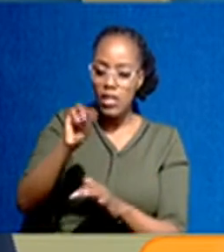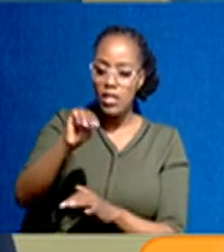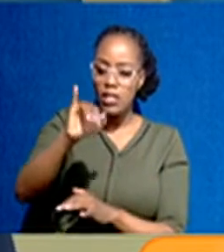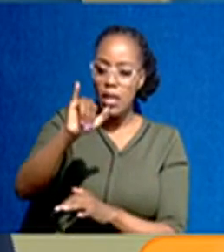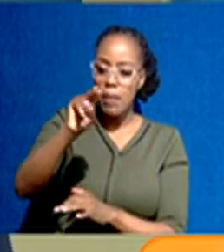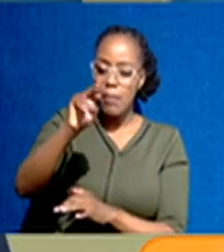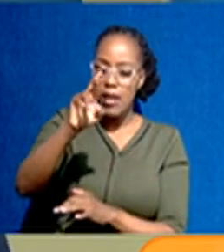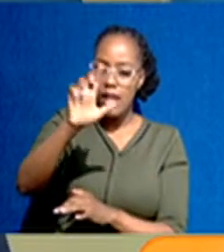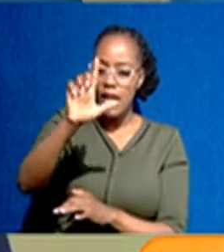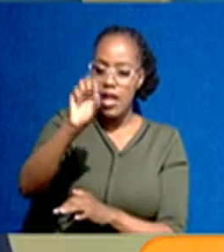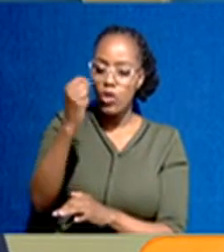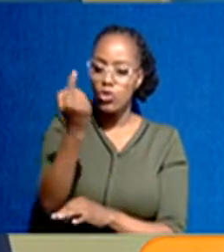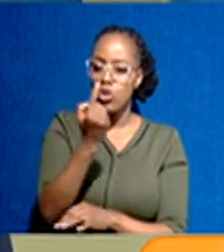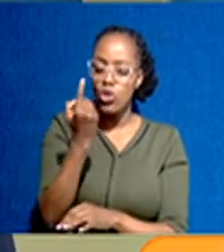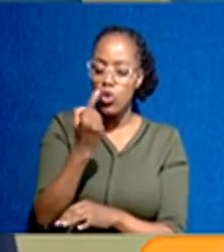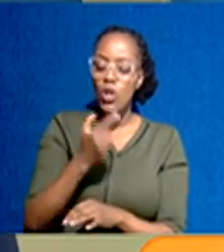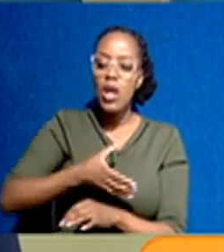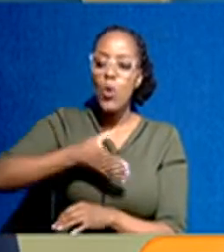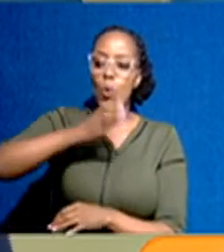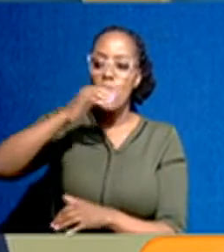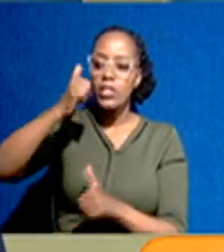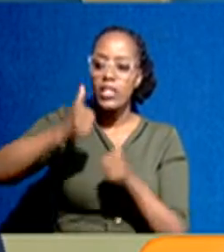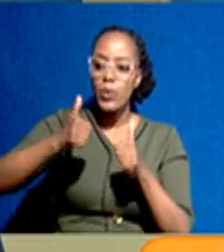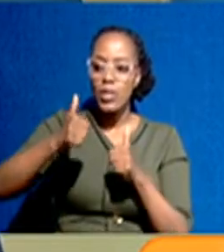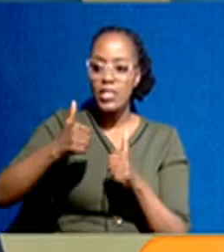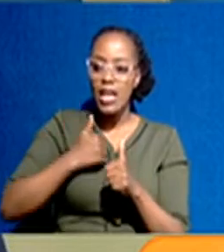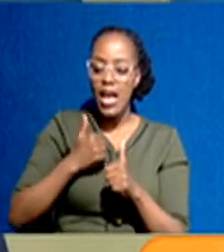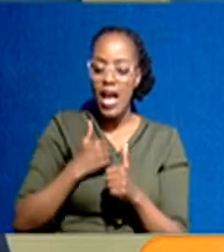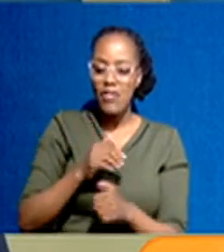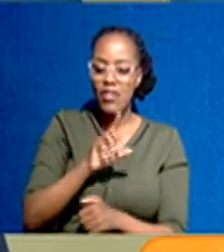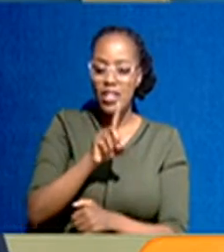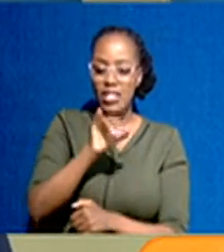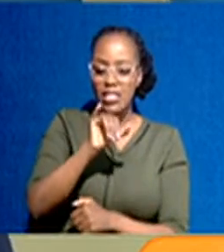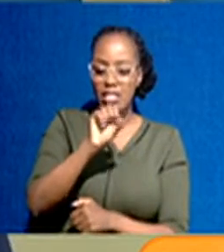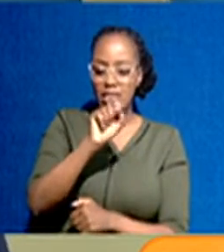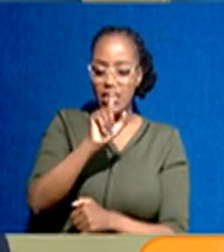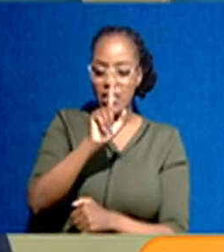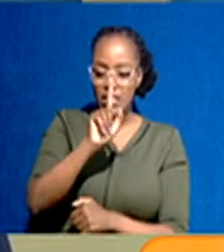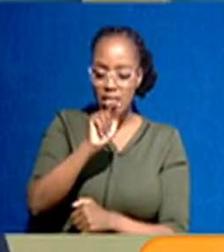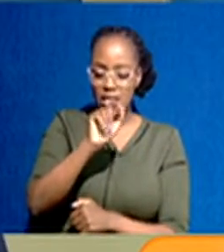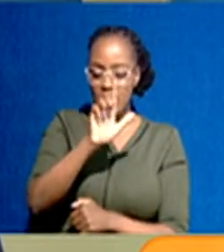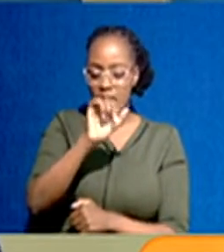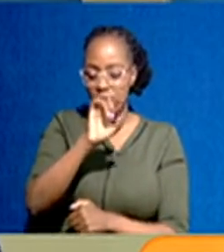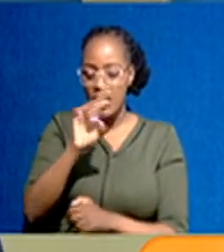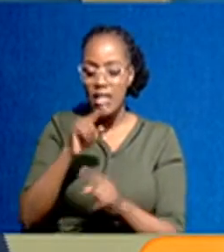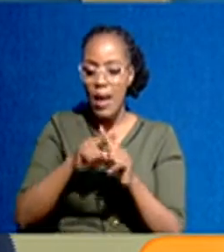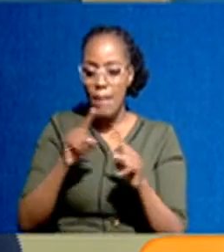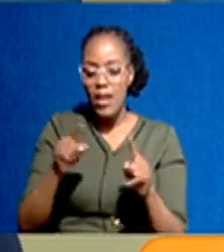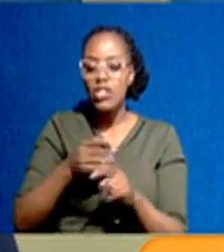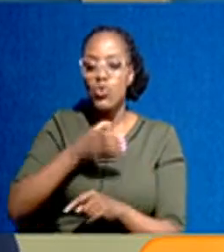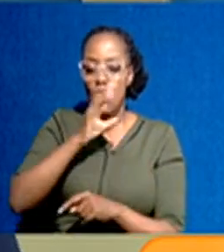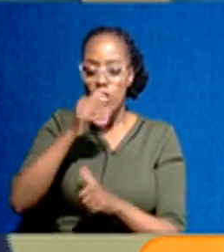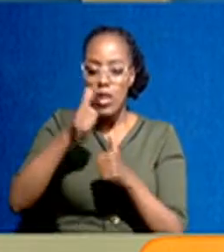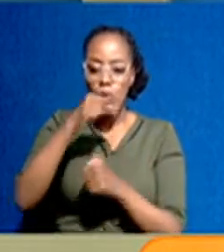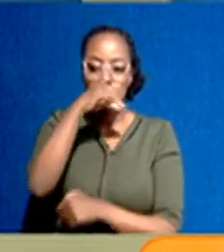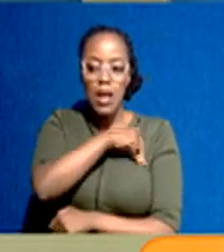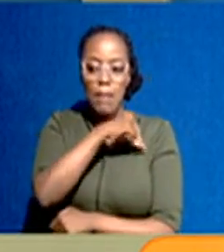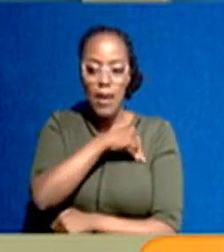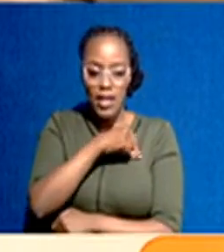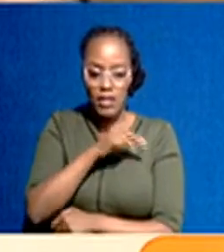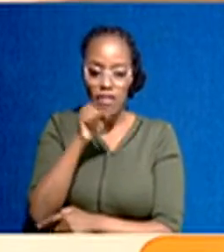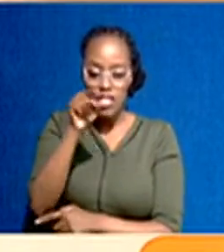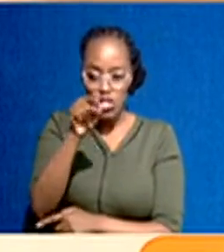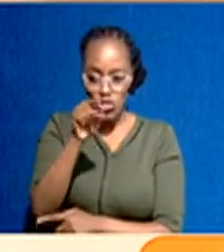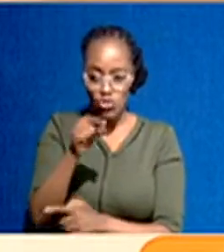that you don't only take water that is like distilled water, you're taking water that is beneficial to you